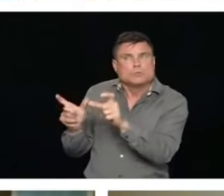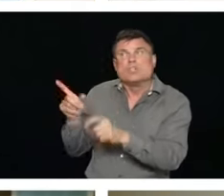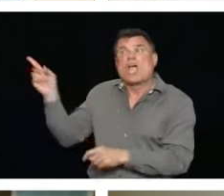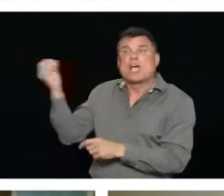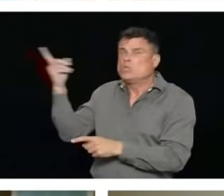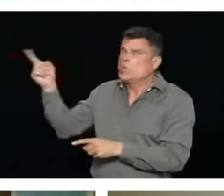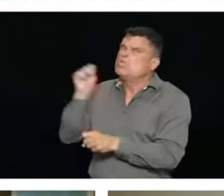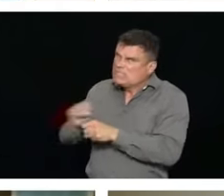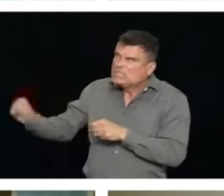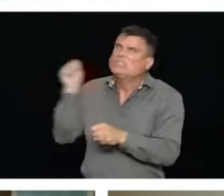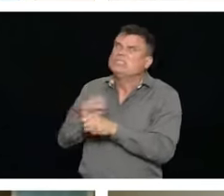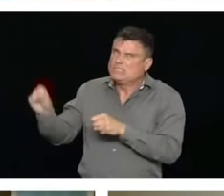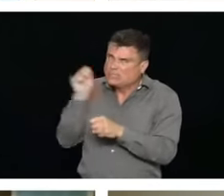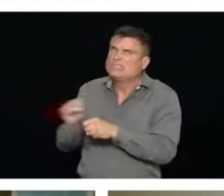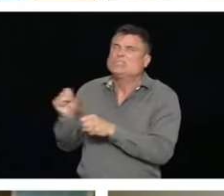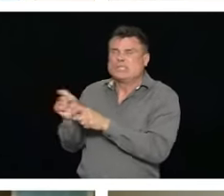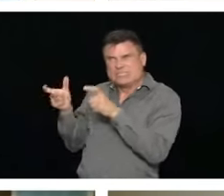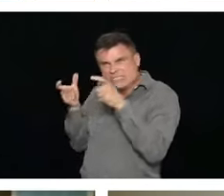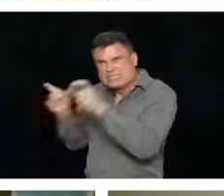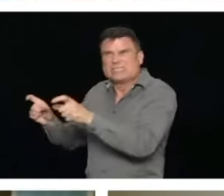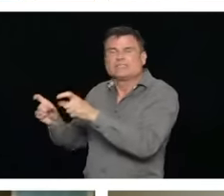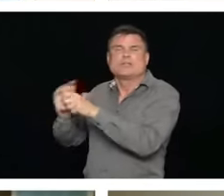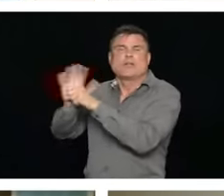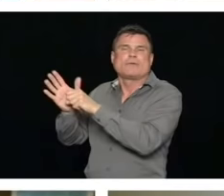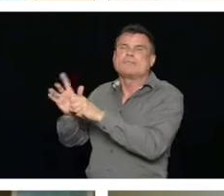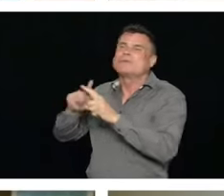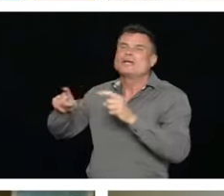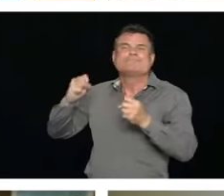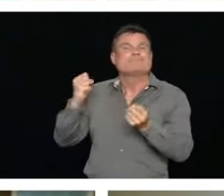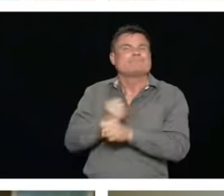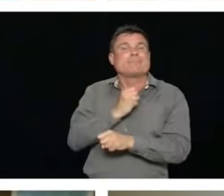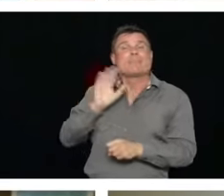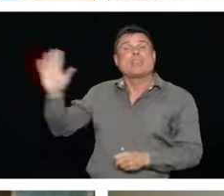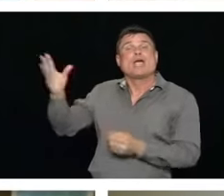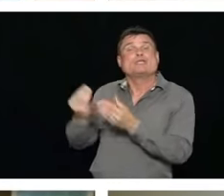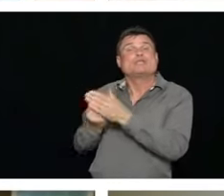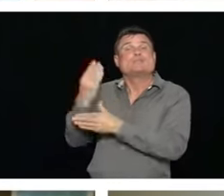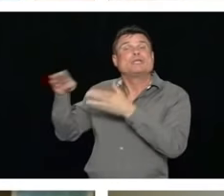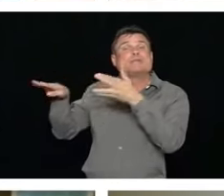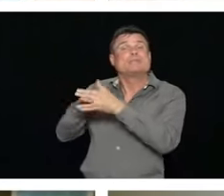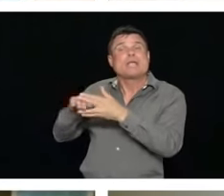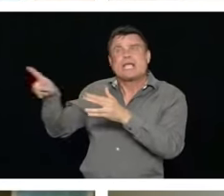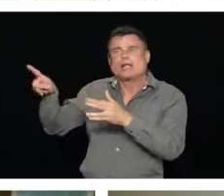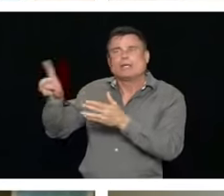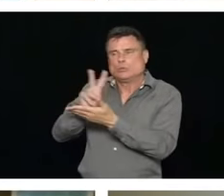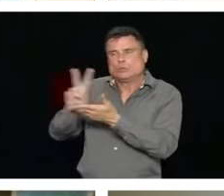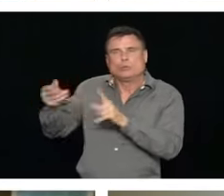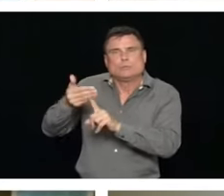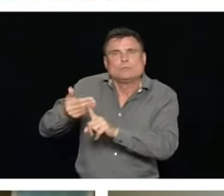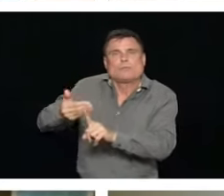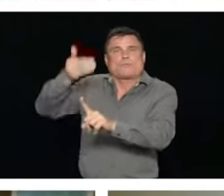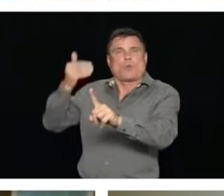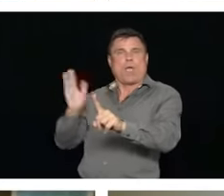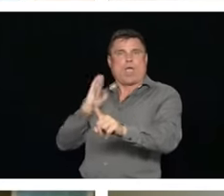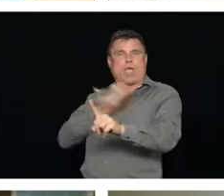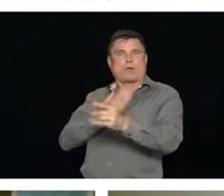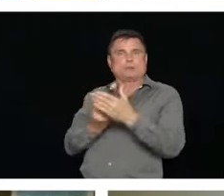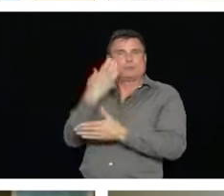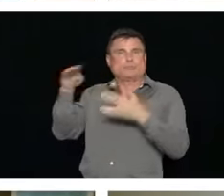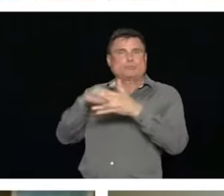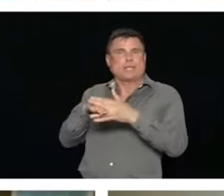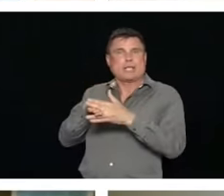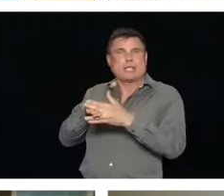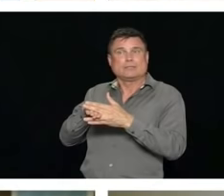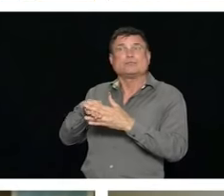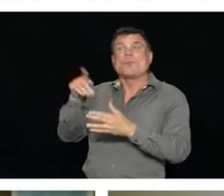than ours. And so they had no travel restrictions in place. They got more virus into Ontario, and it's been harder for them to manage,